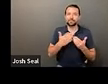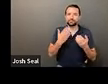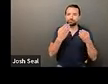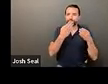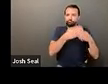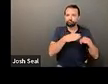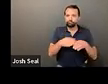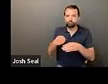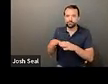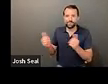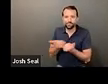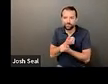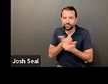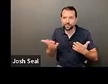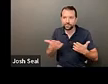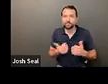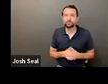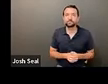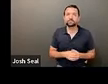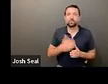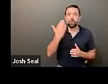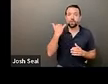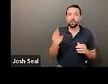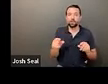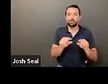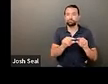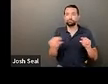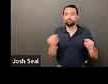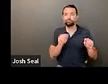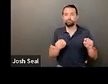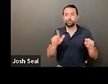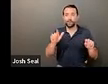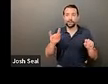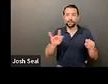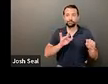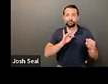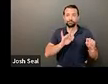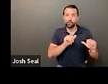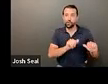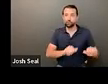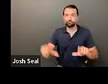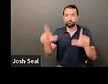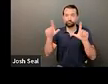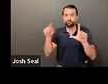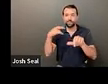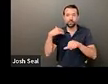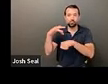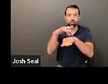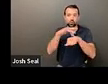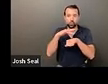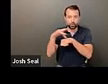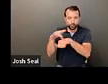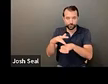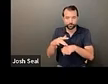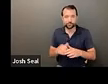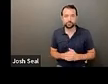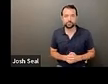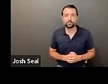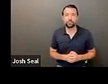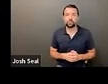at the bottom of this slide, it will take you directly to this page right here, the resources page, okay? And that's what this looks